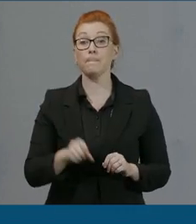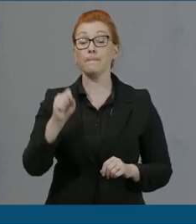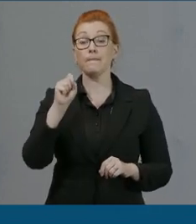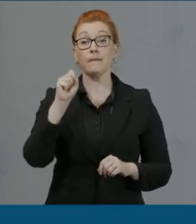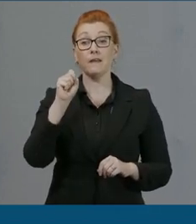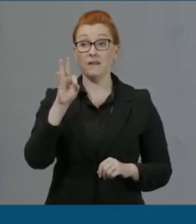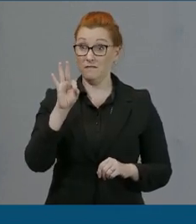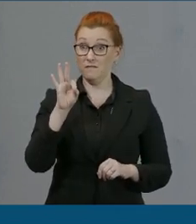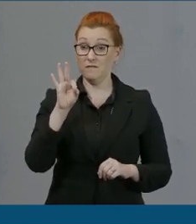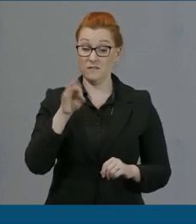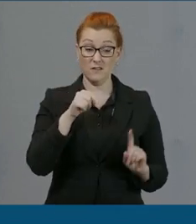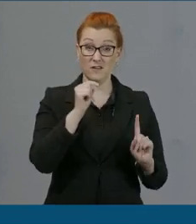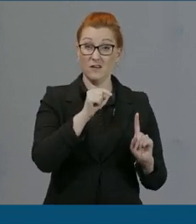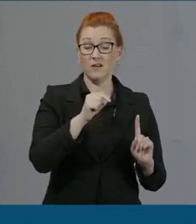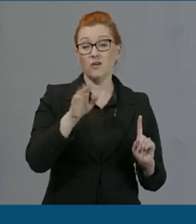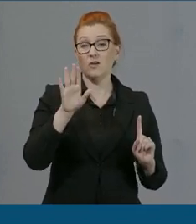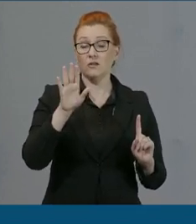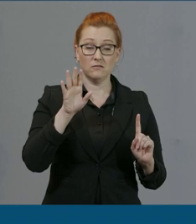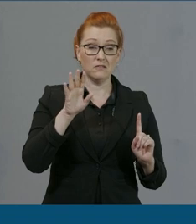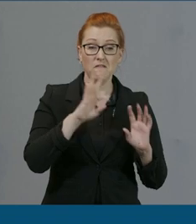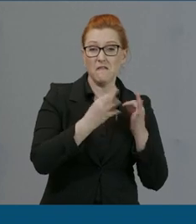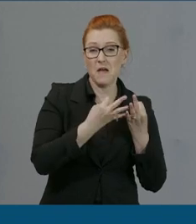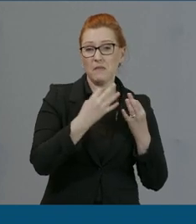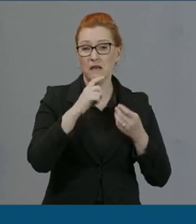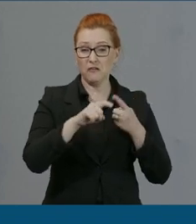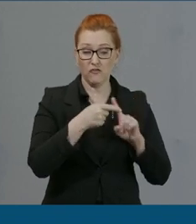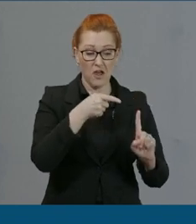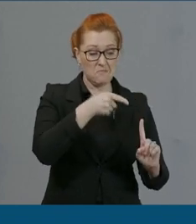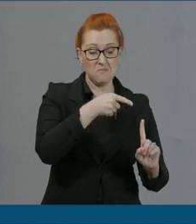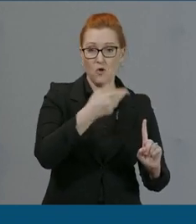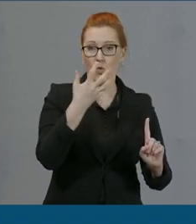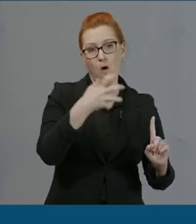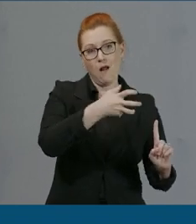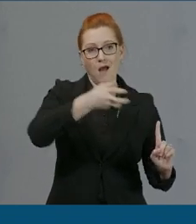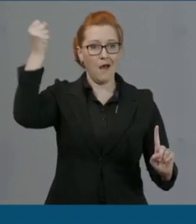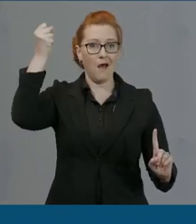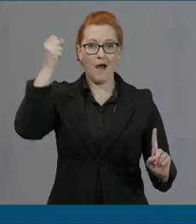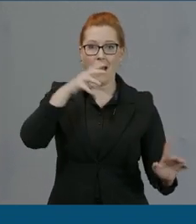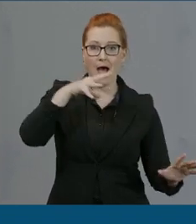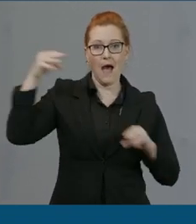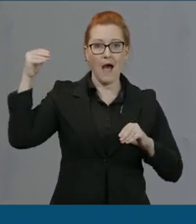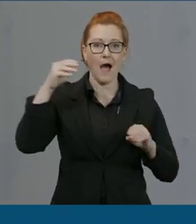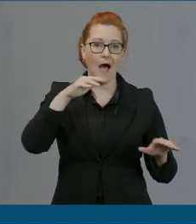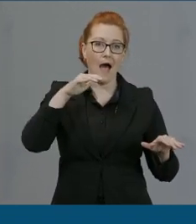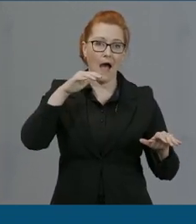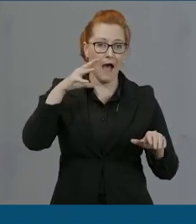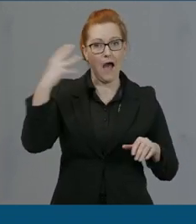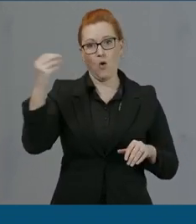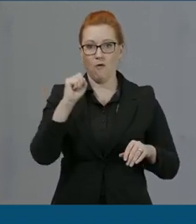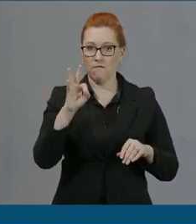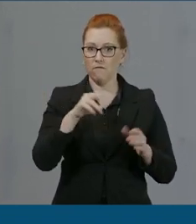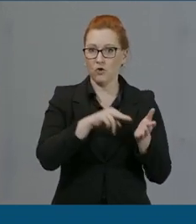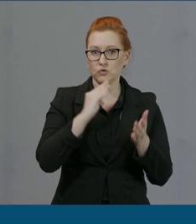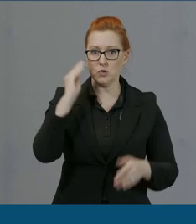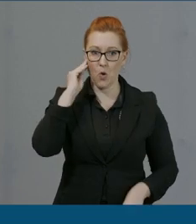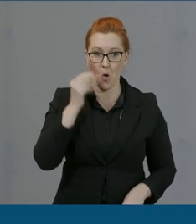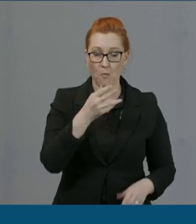to remove your loved one from that long-term care facility and you would want to take them to